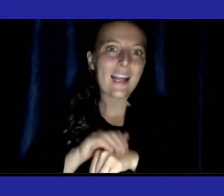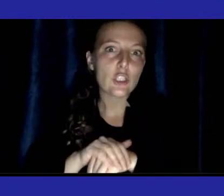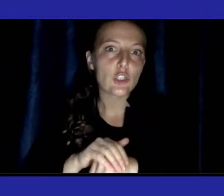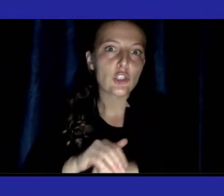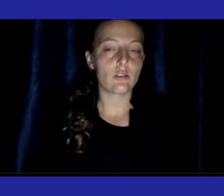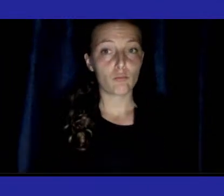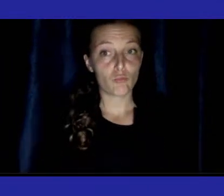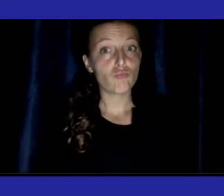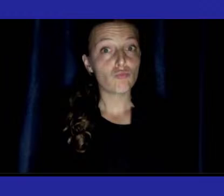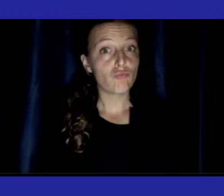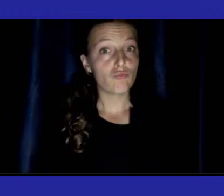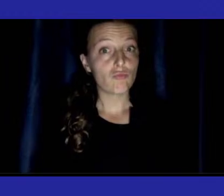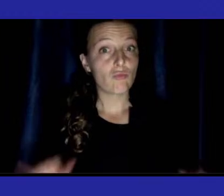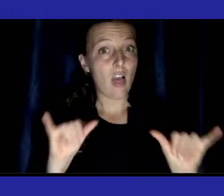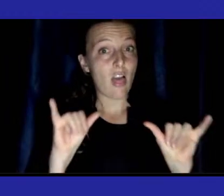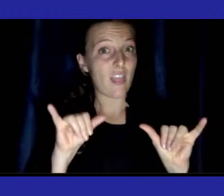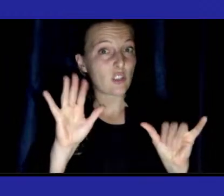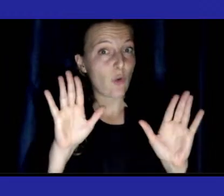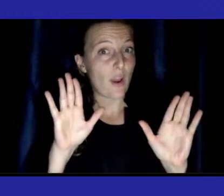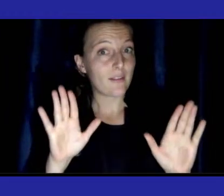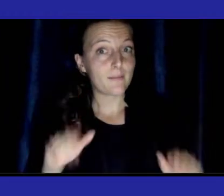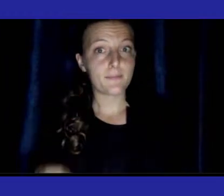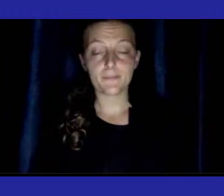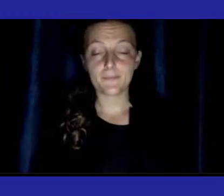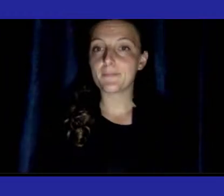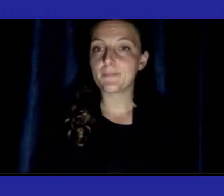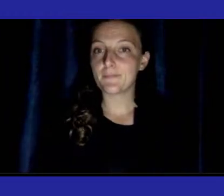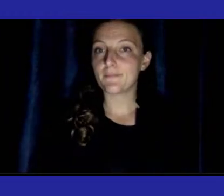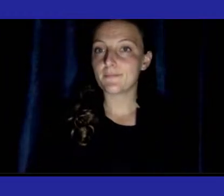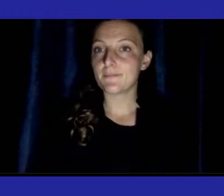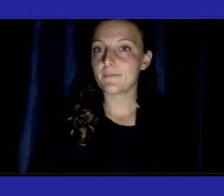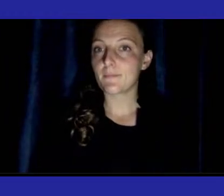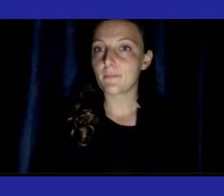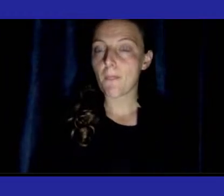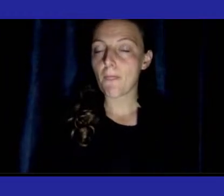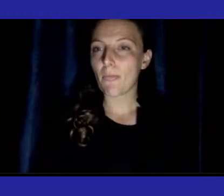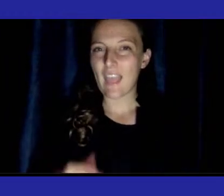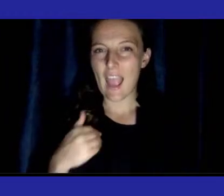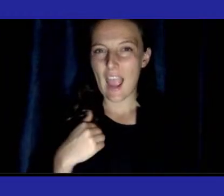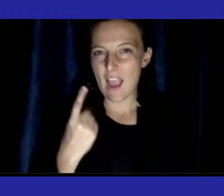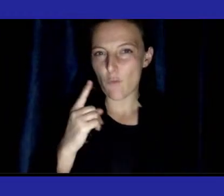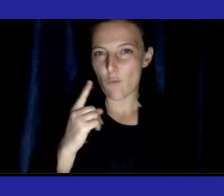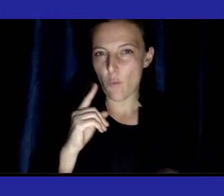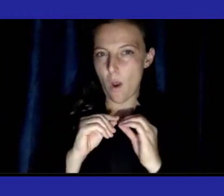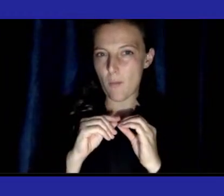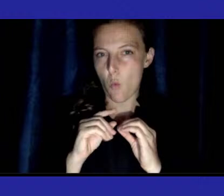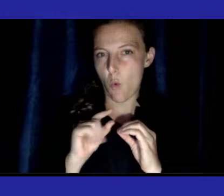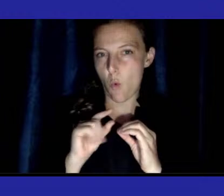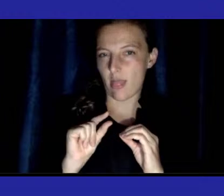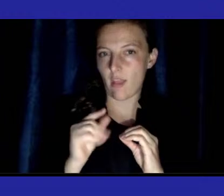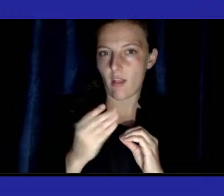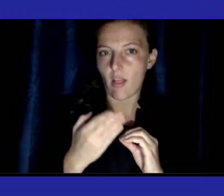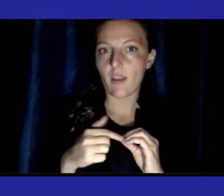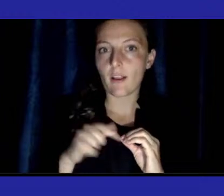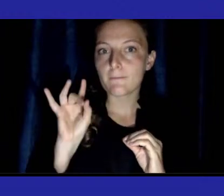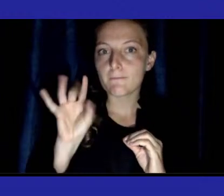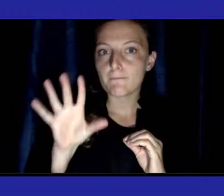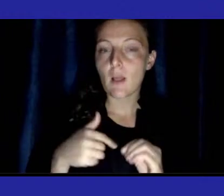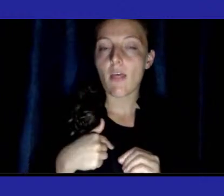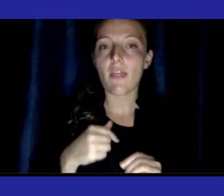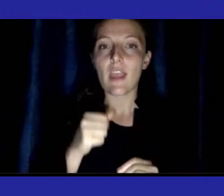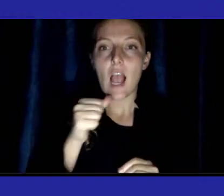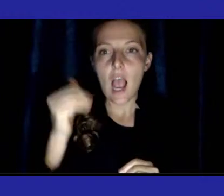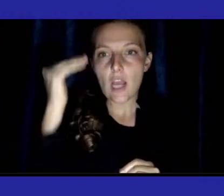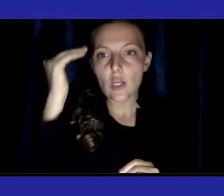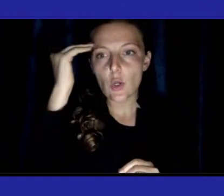That was it. Thank you. Great. Oh, I had just one last little thing. The unknown on the new doctors, at one